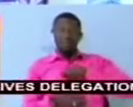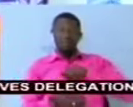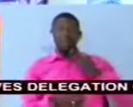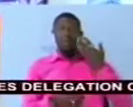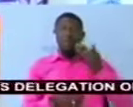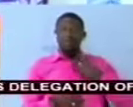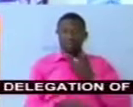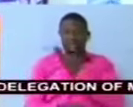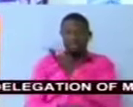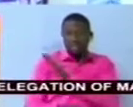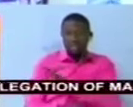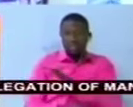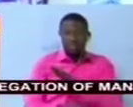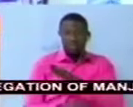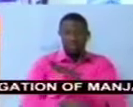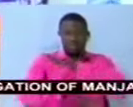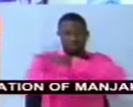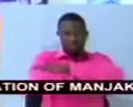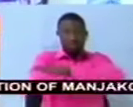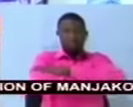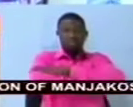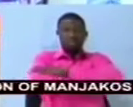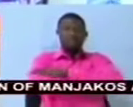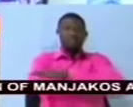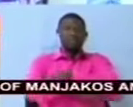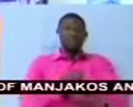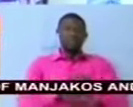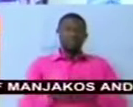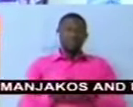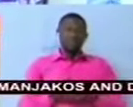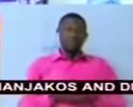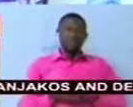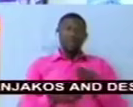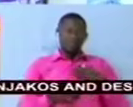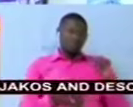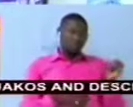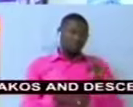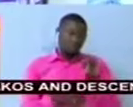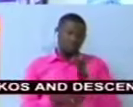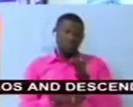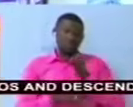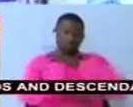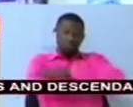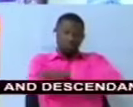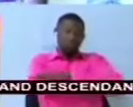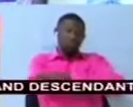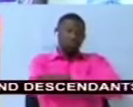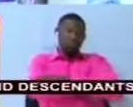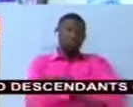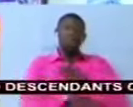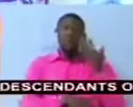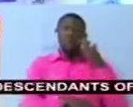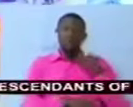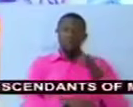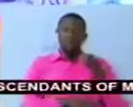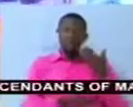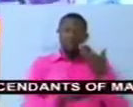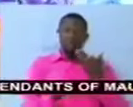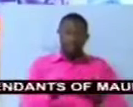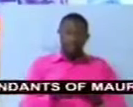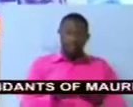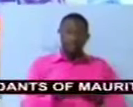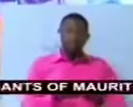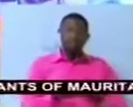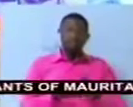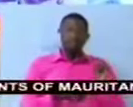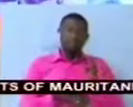schooling, Alquran la janga de school de. Okay, yes. Wow, bima ko baye. When